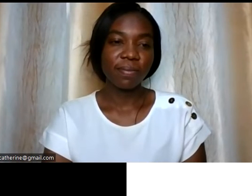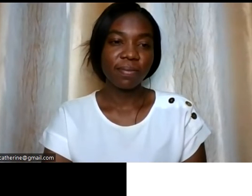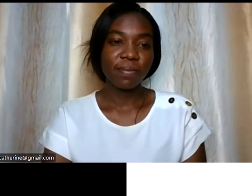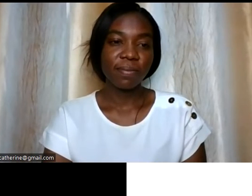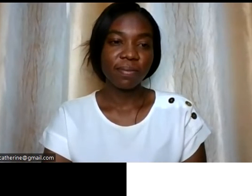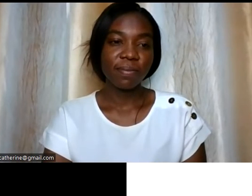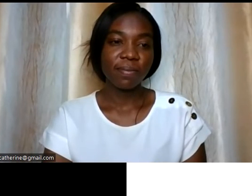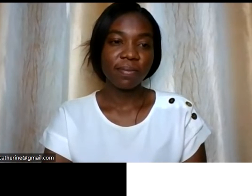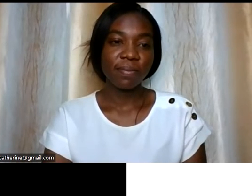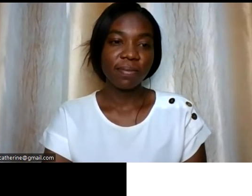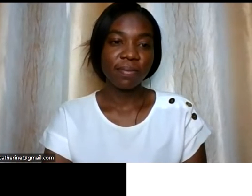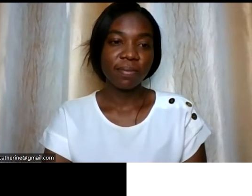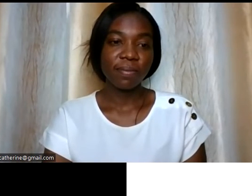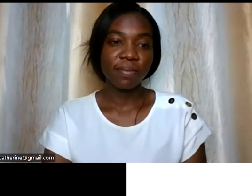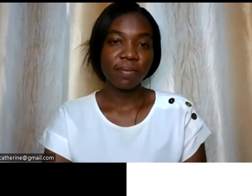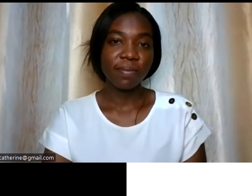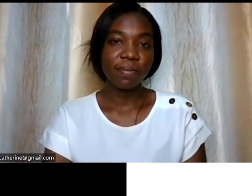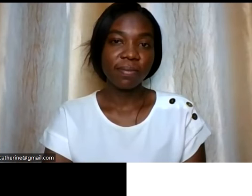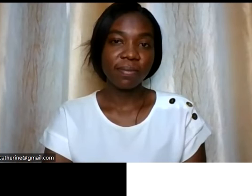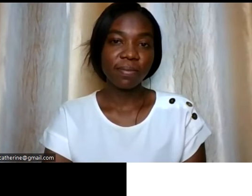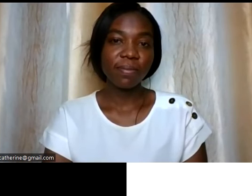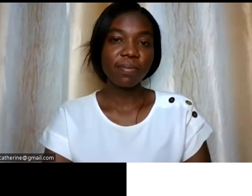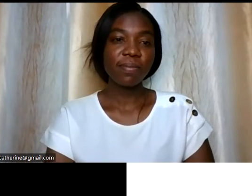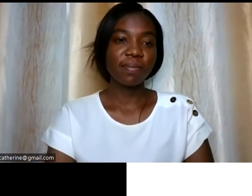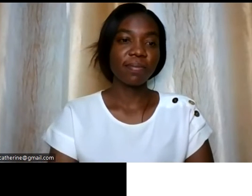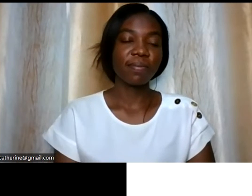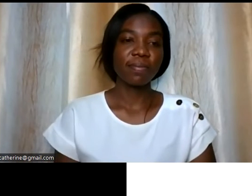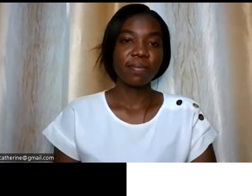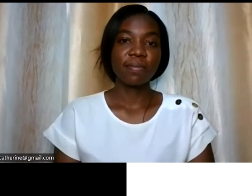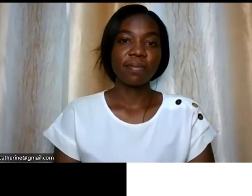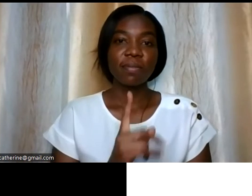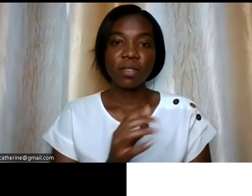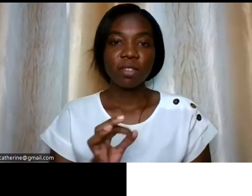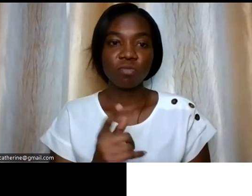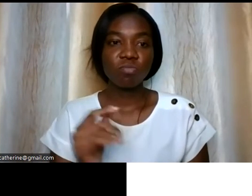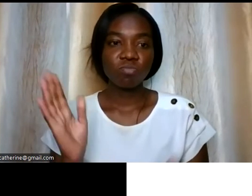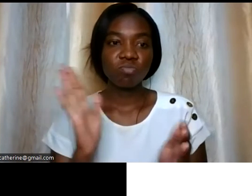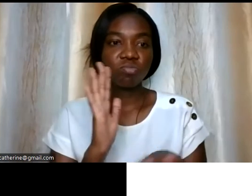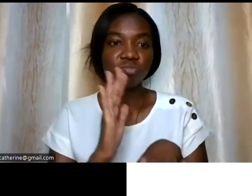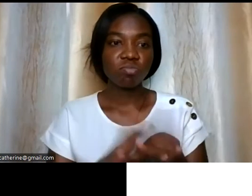I'll request Anne. Anne, if you can put on your video, please, to